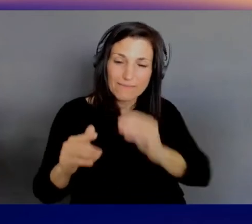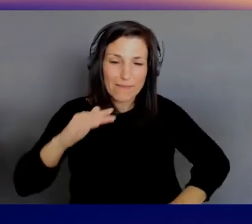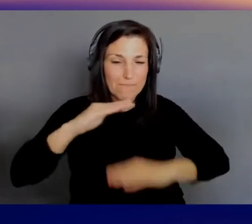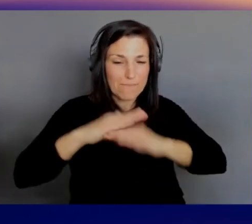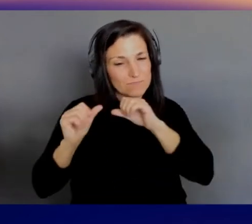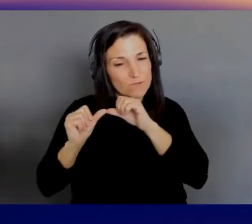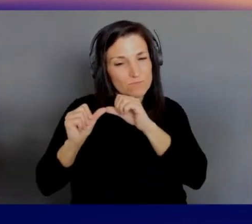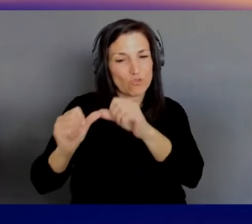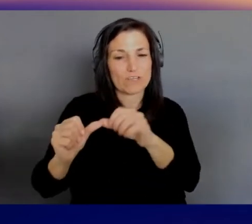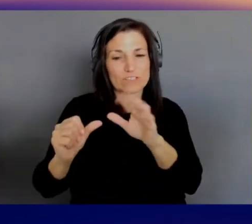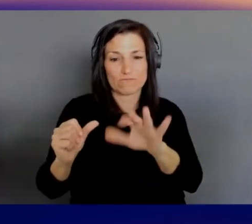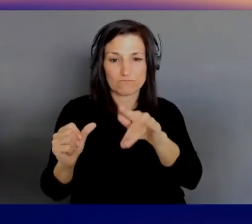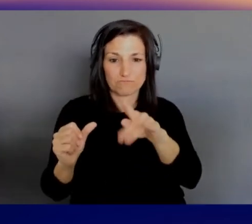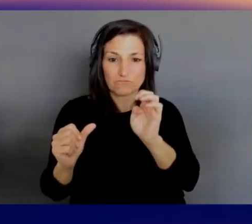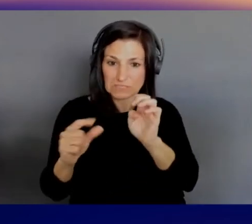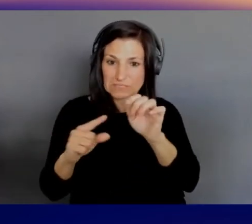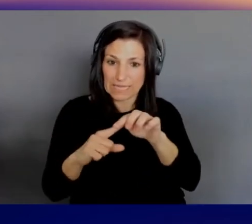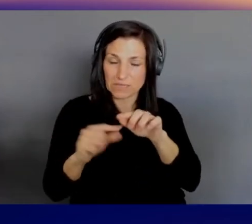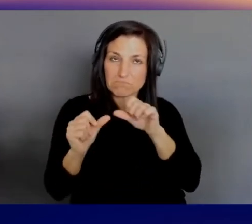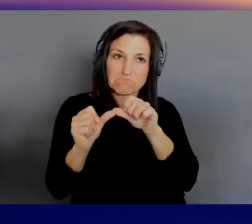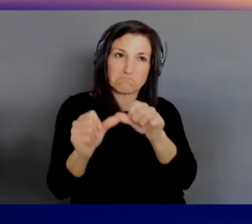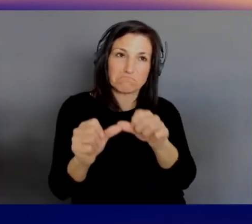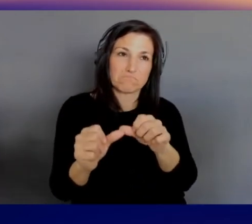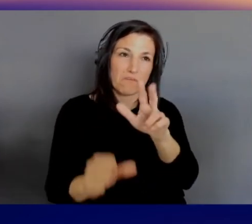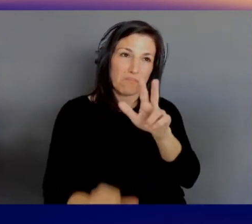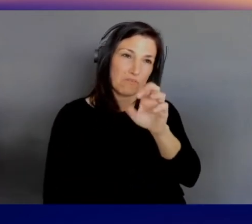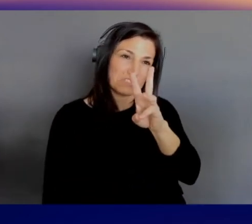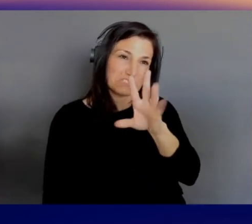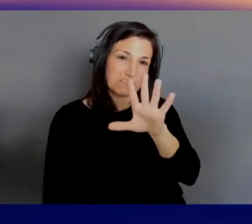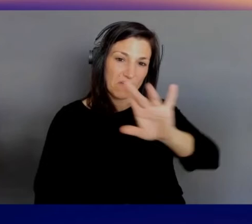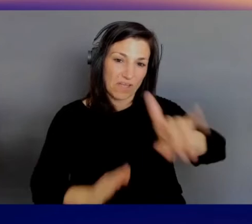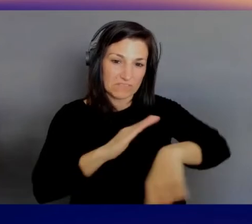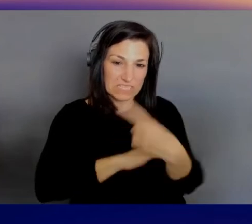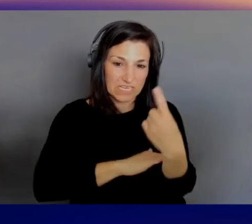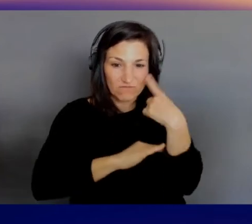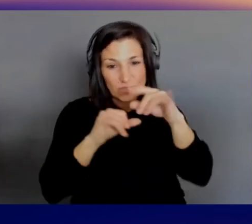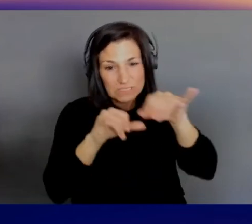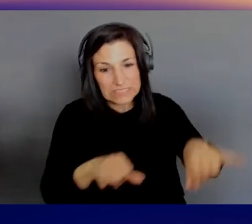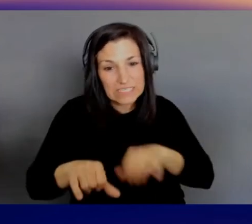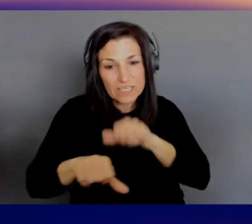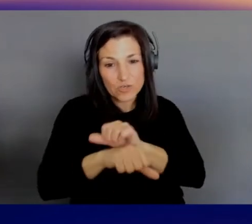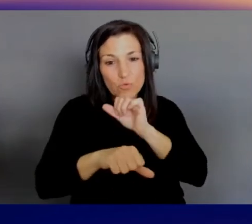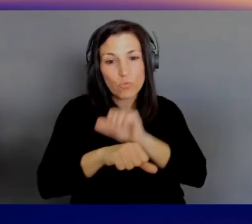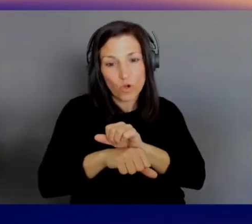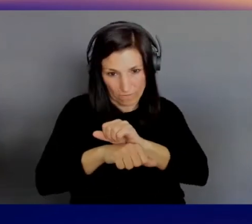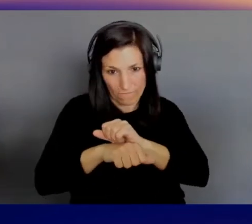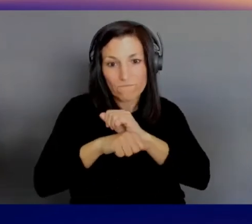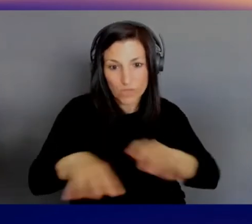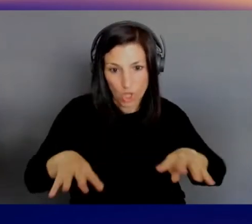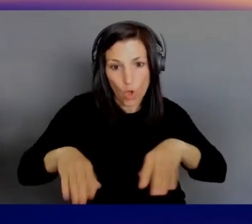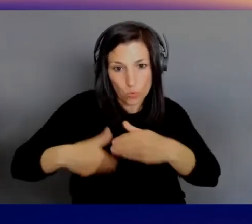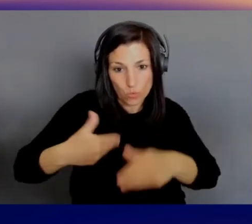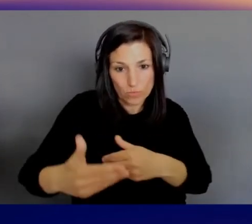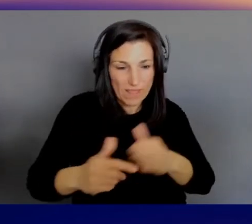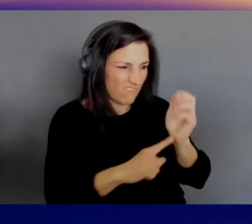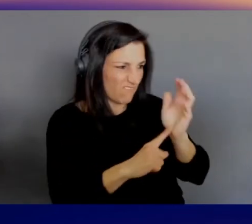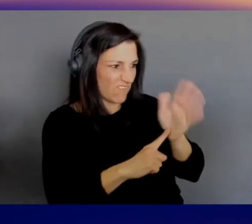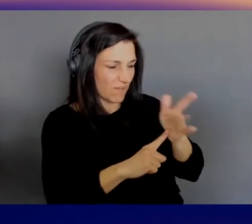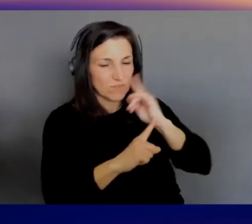state execution stays for 365 days for standard workflow and 5 minutes for express